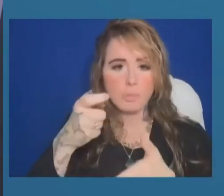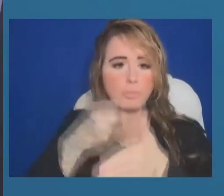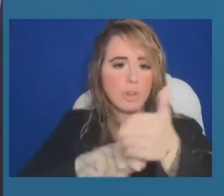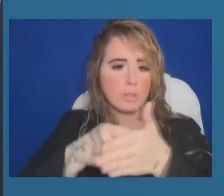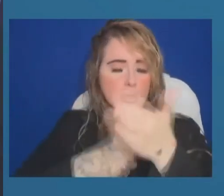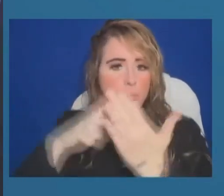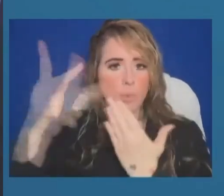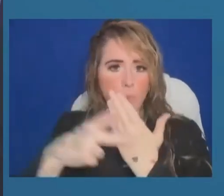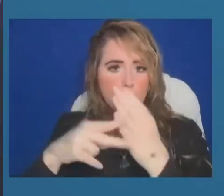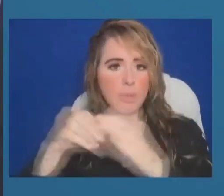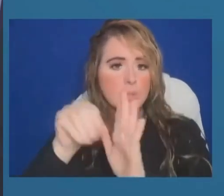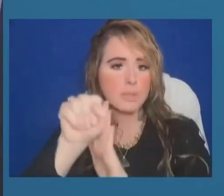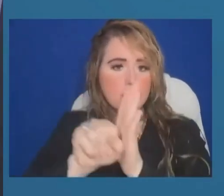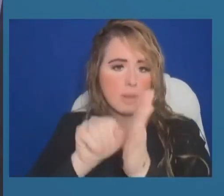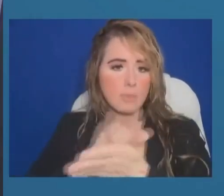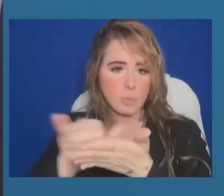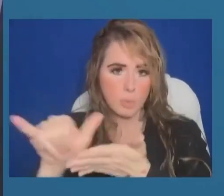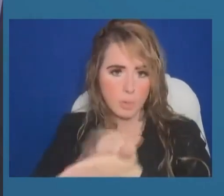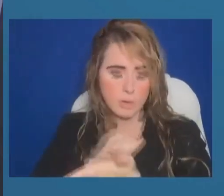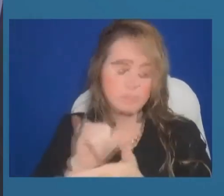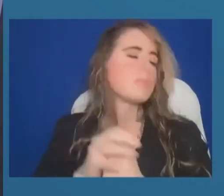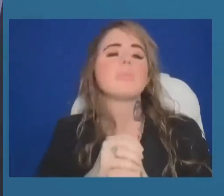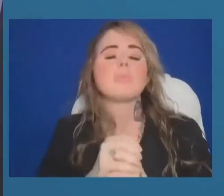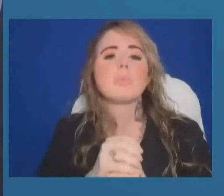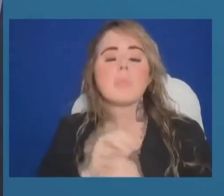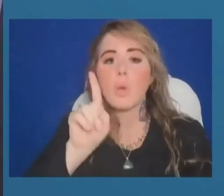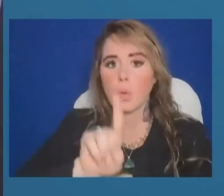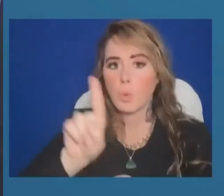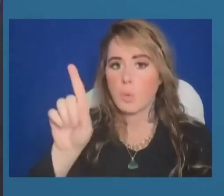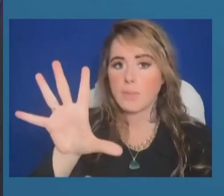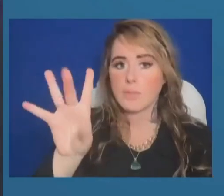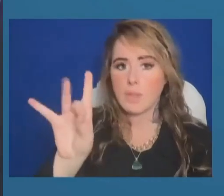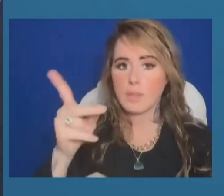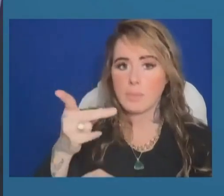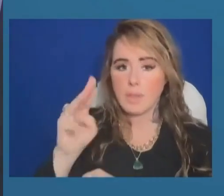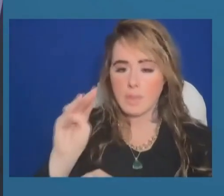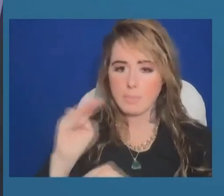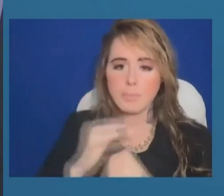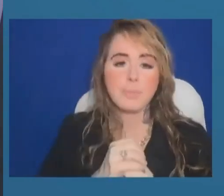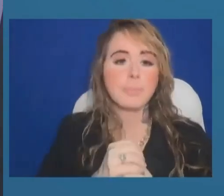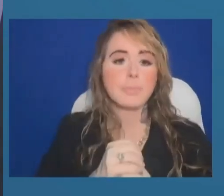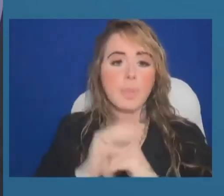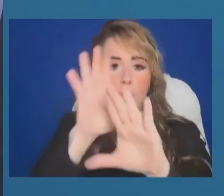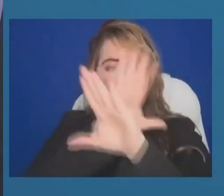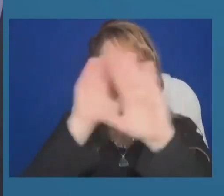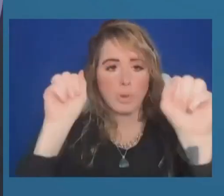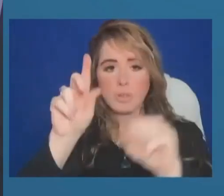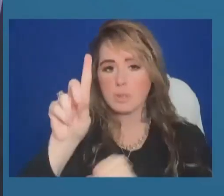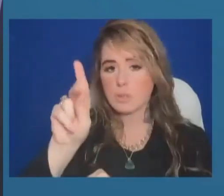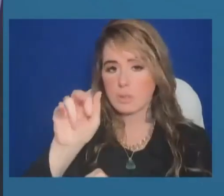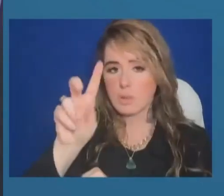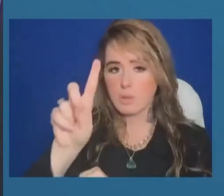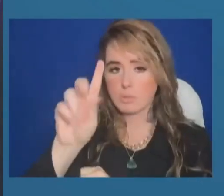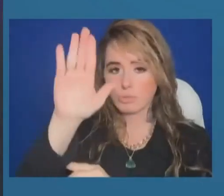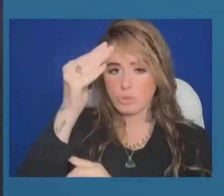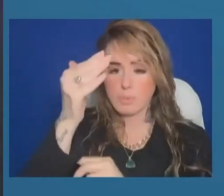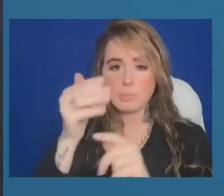York. At 1:58 p.m., President Donald Trump